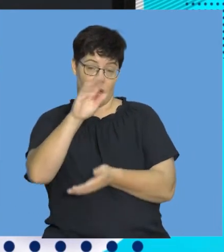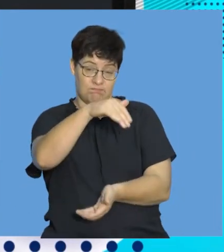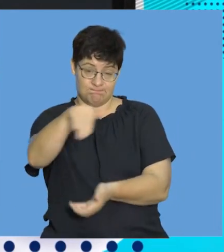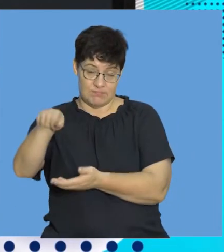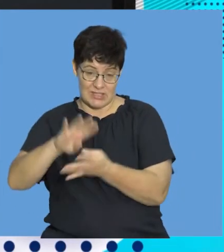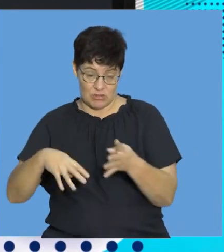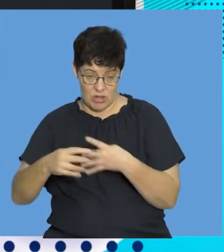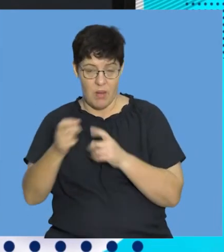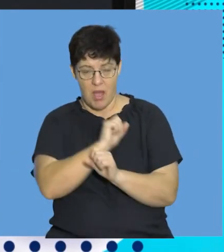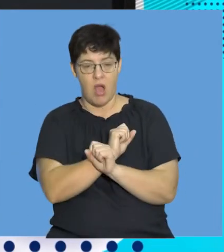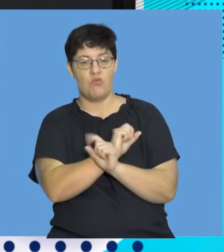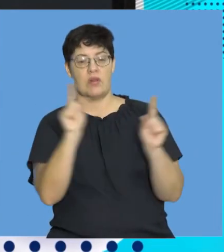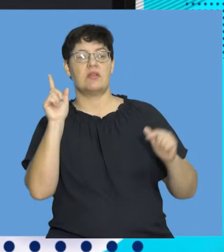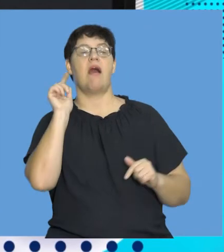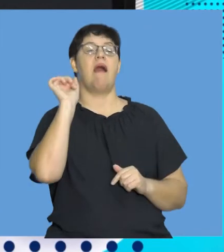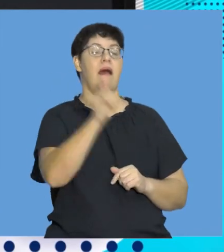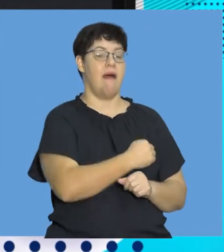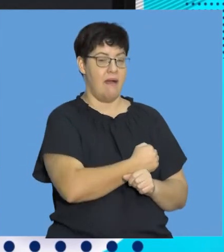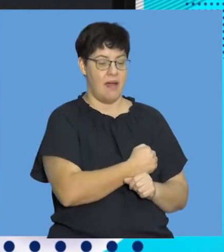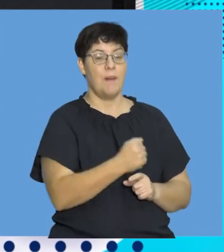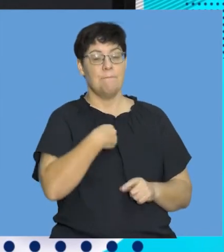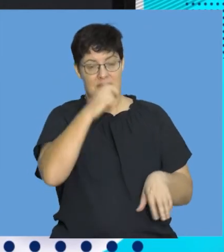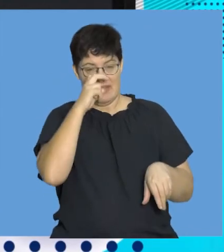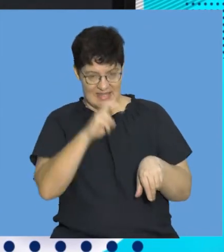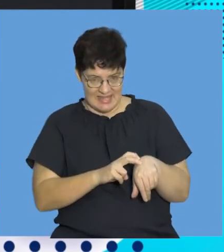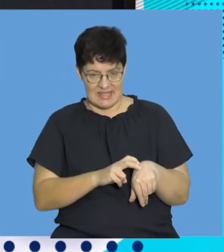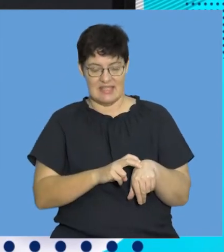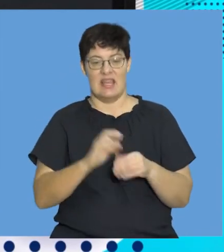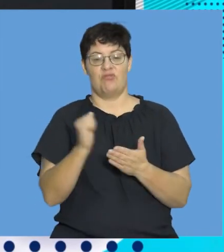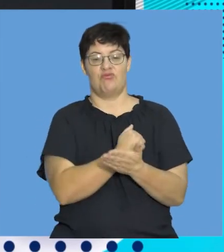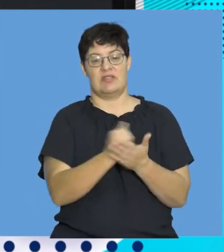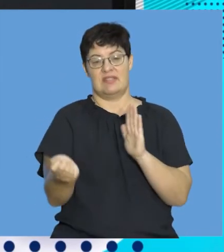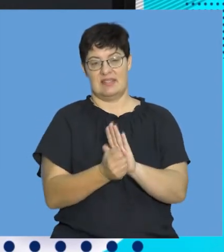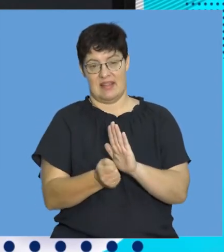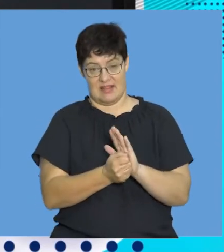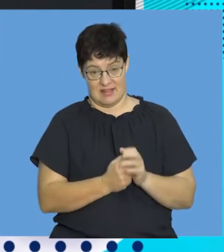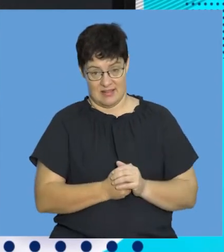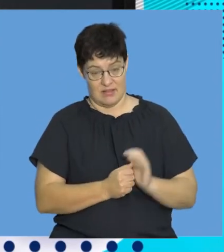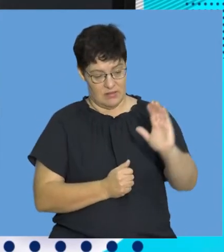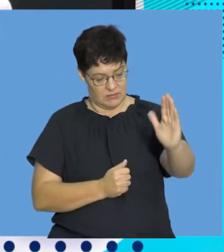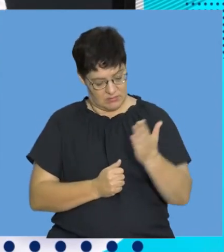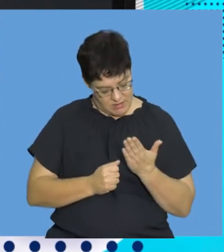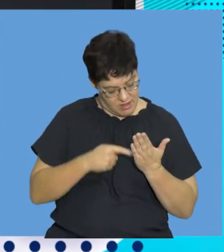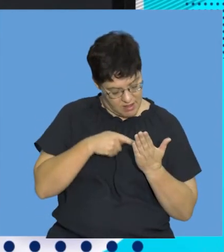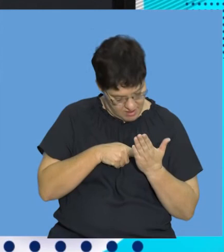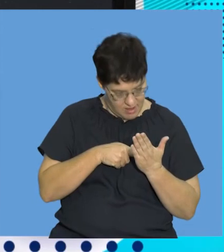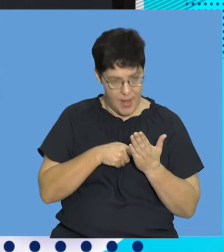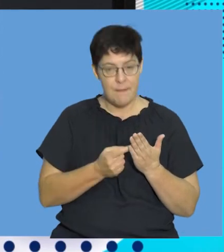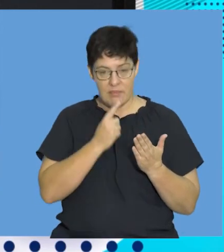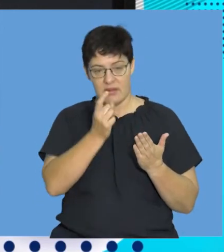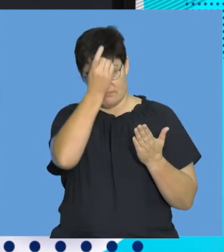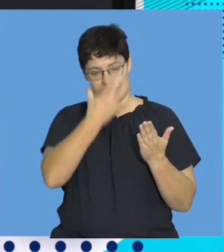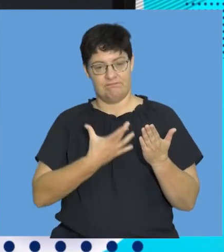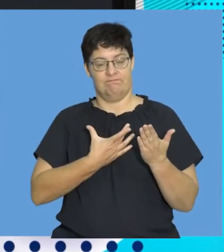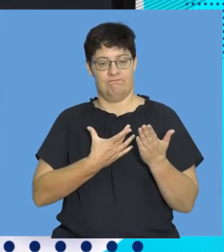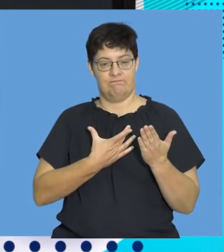immediately you realize that I need my credit sales. This would then give you an